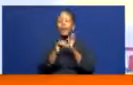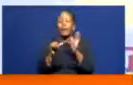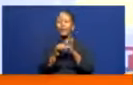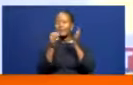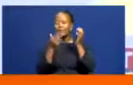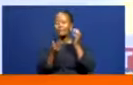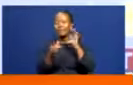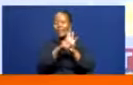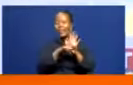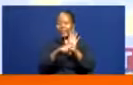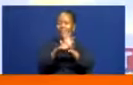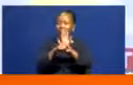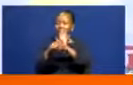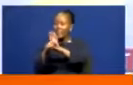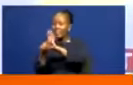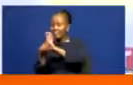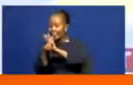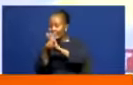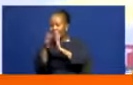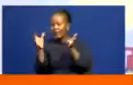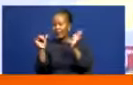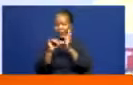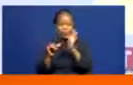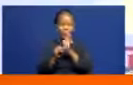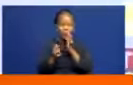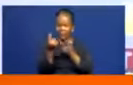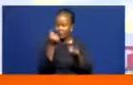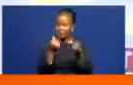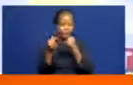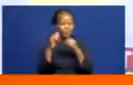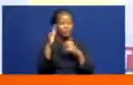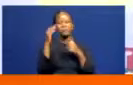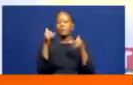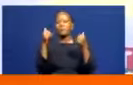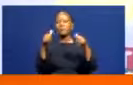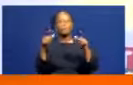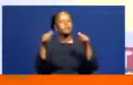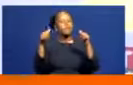behavior, of indiscipline has been reported.